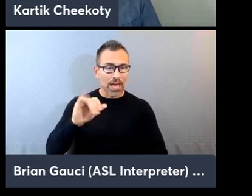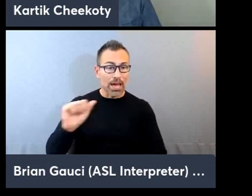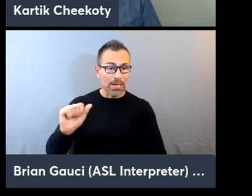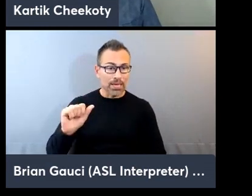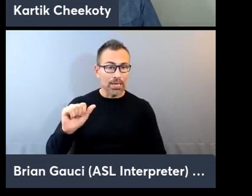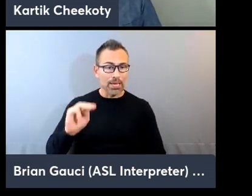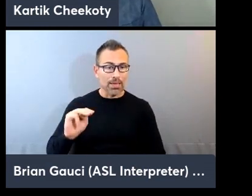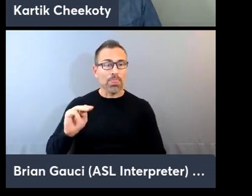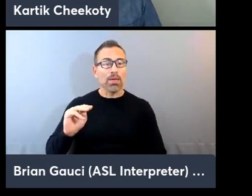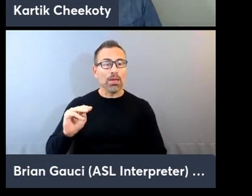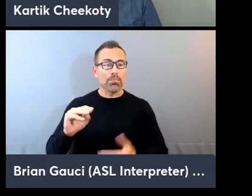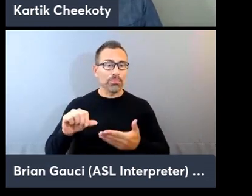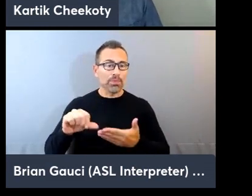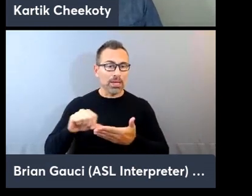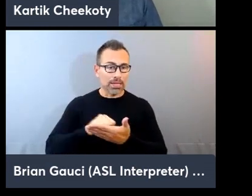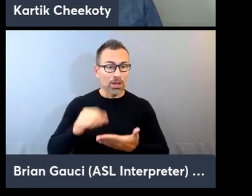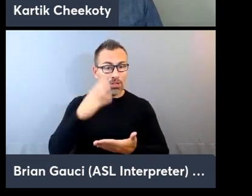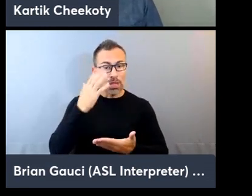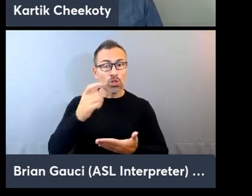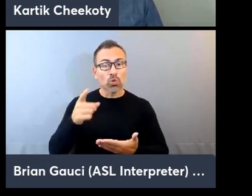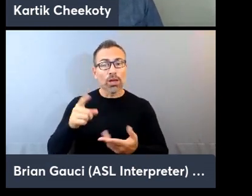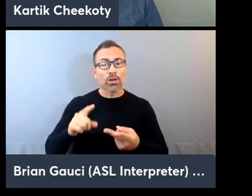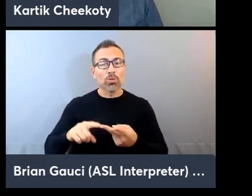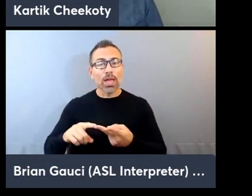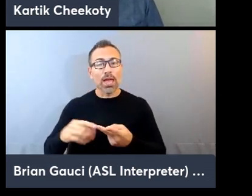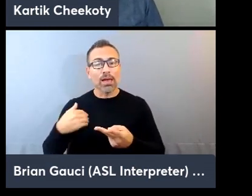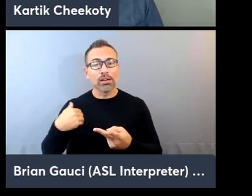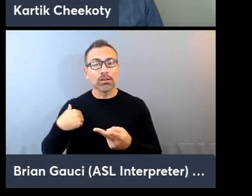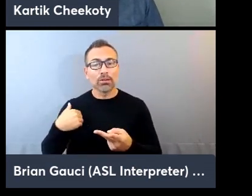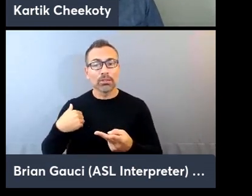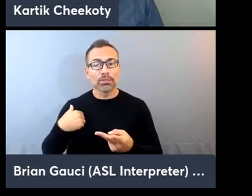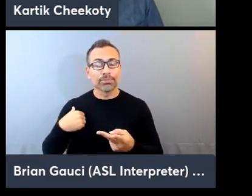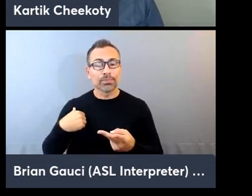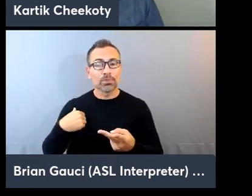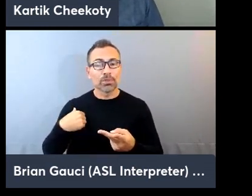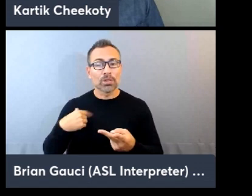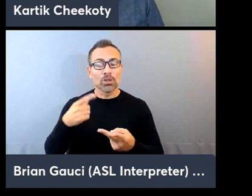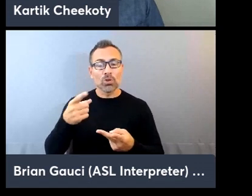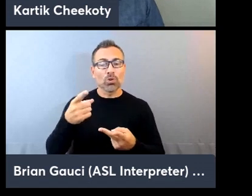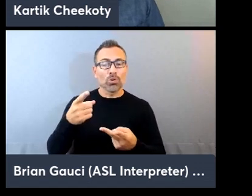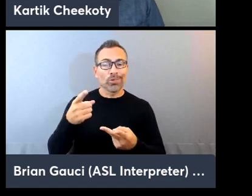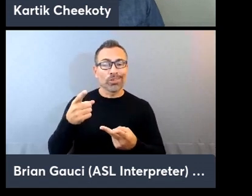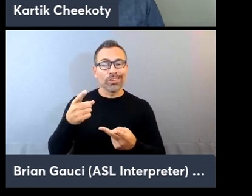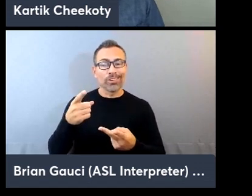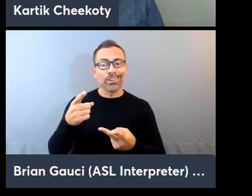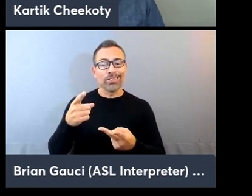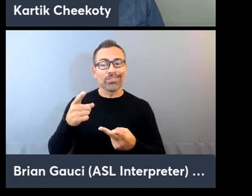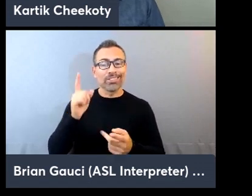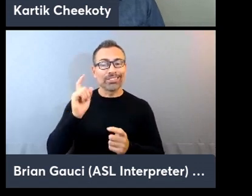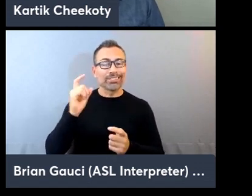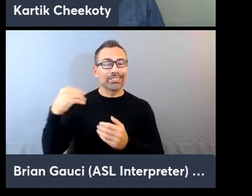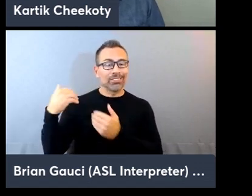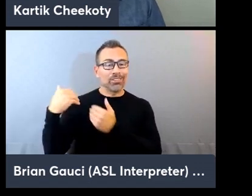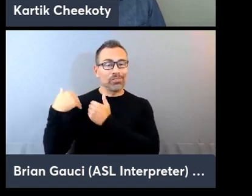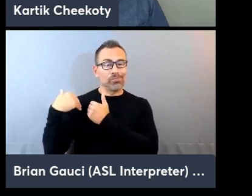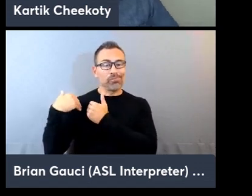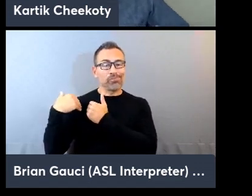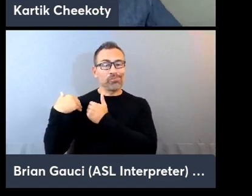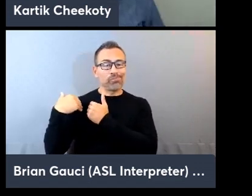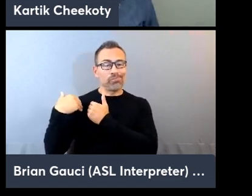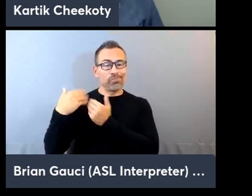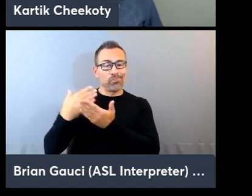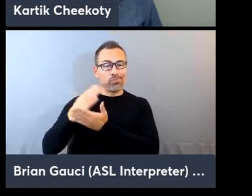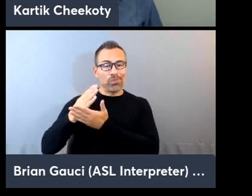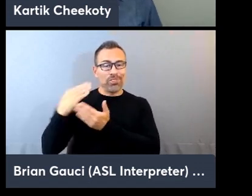reason we've launched the ability to delegate administrator privileges to Trusted Advisor. It's